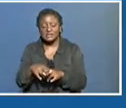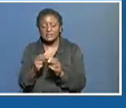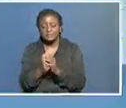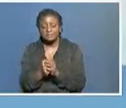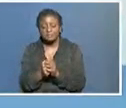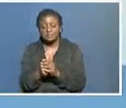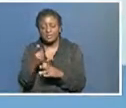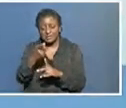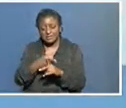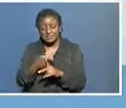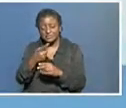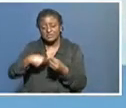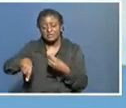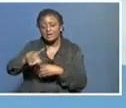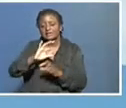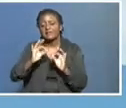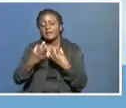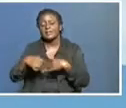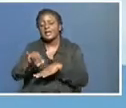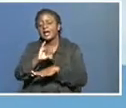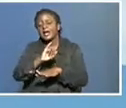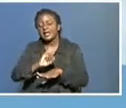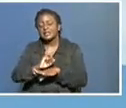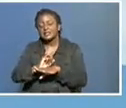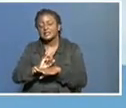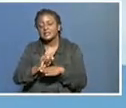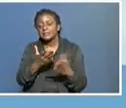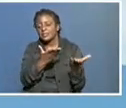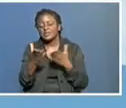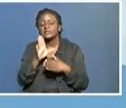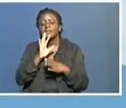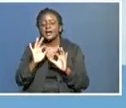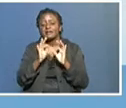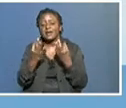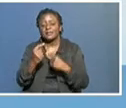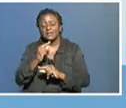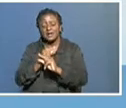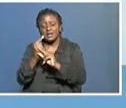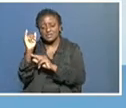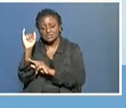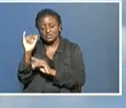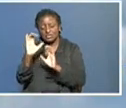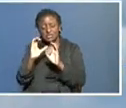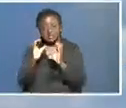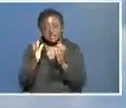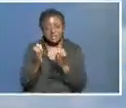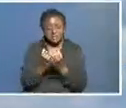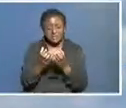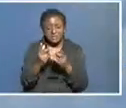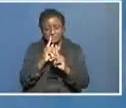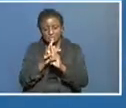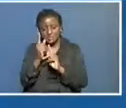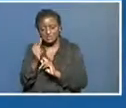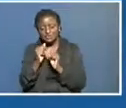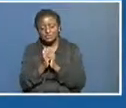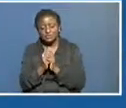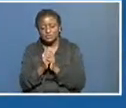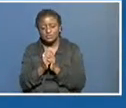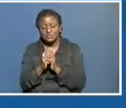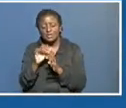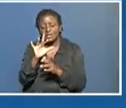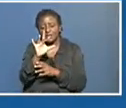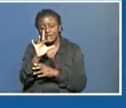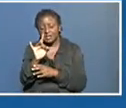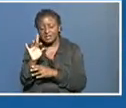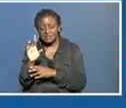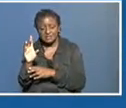rising. Temperatures around the Family Violence this evening, they are brought to you by Family Guardian Insurance Company. We're protecting you. It is